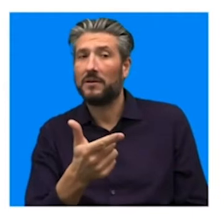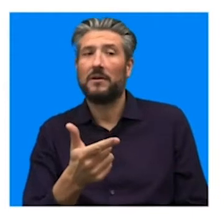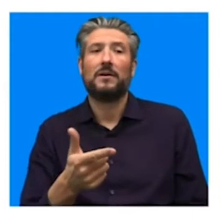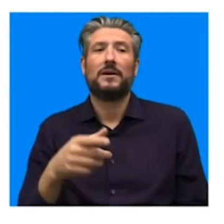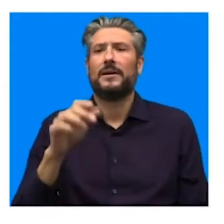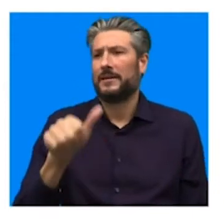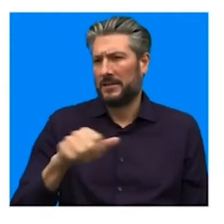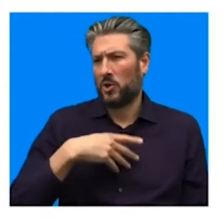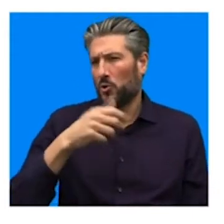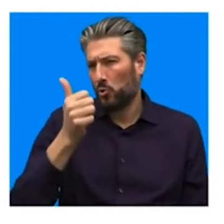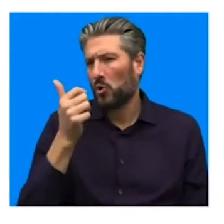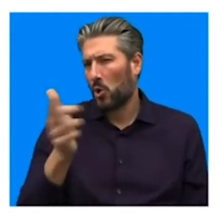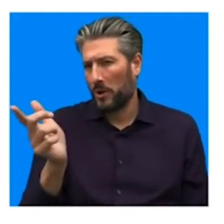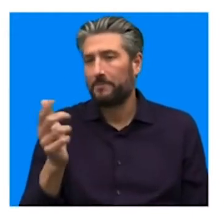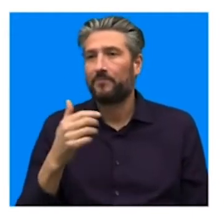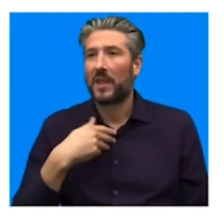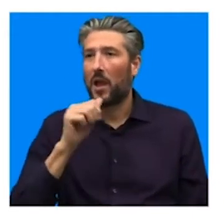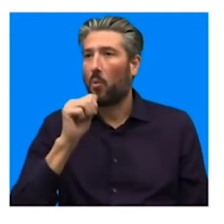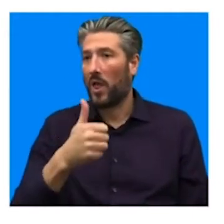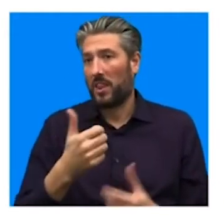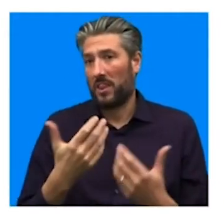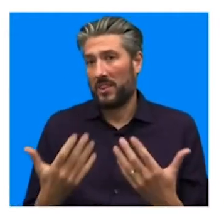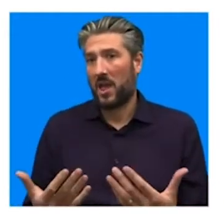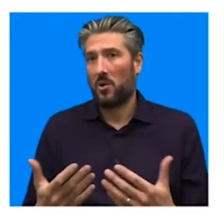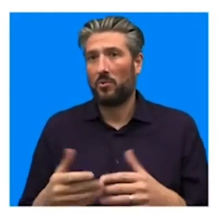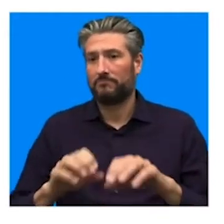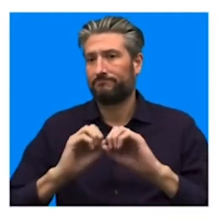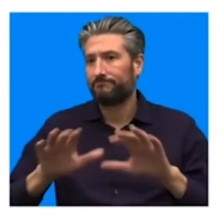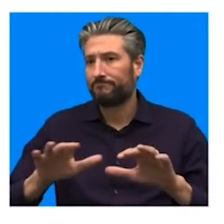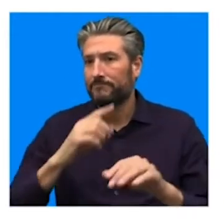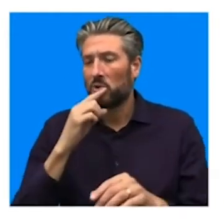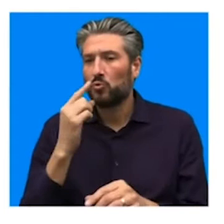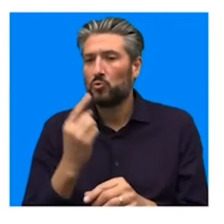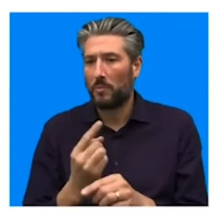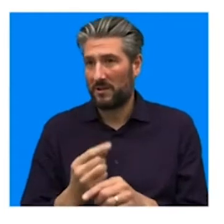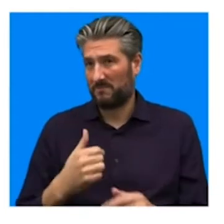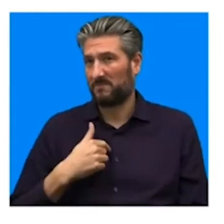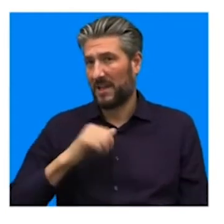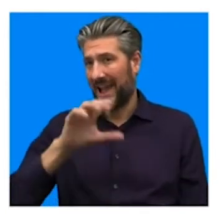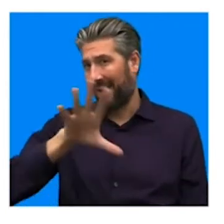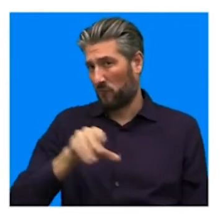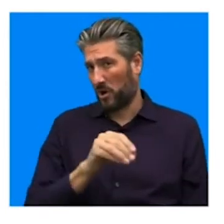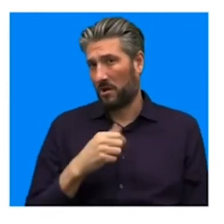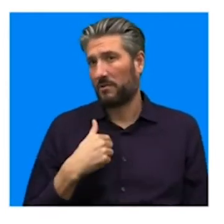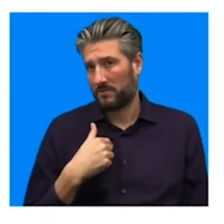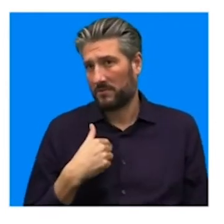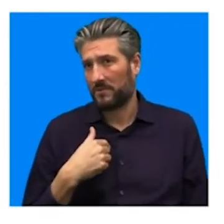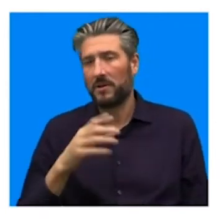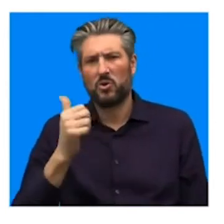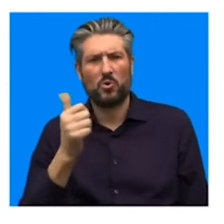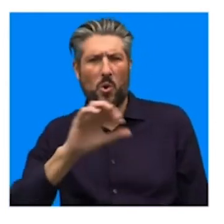know, I'm going to base my discussion on Africa. So Africa is a very diverse